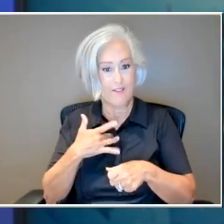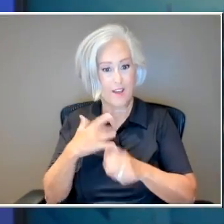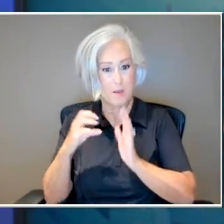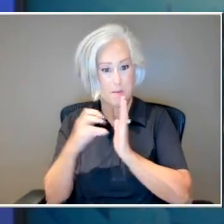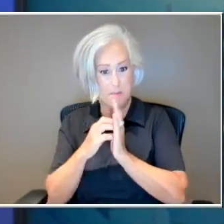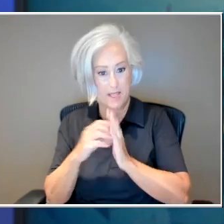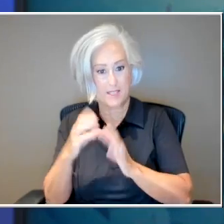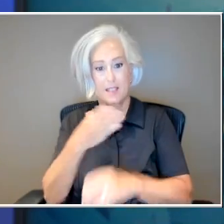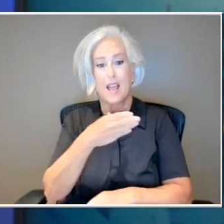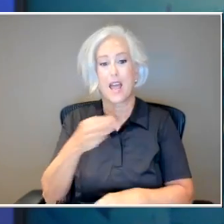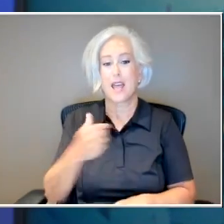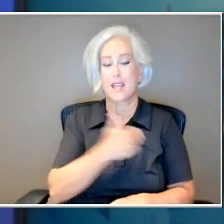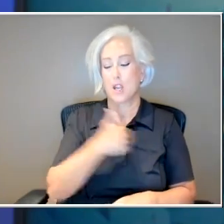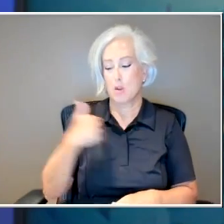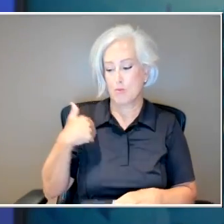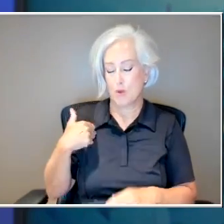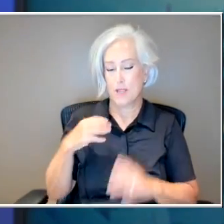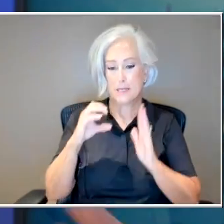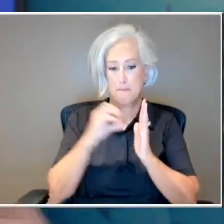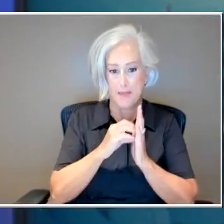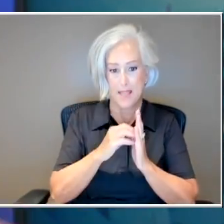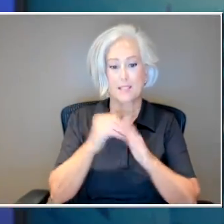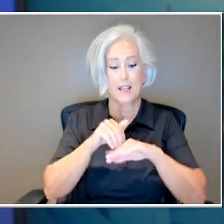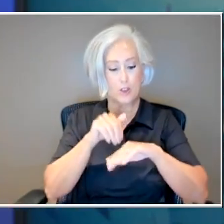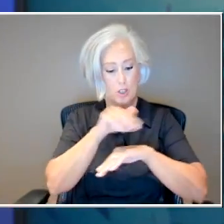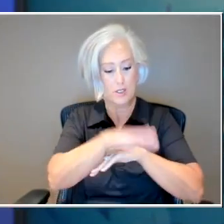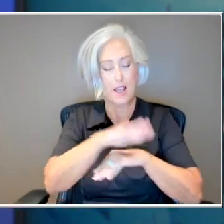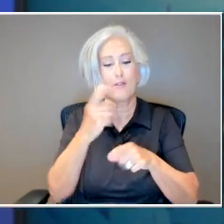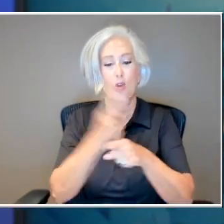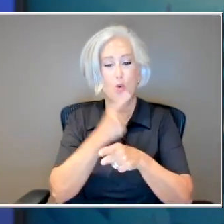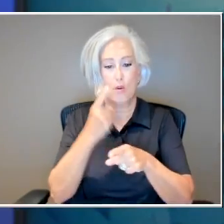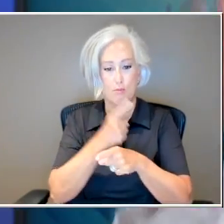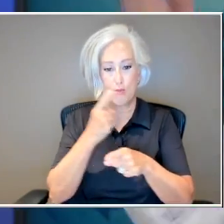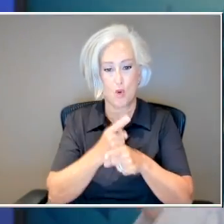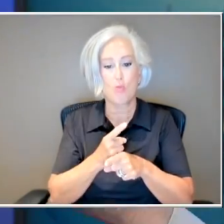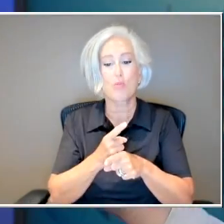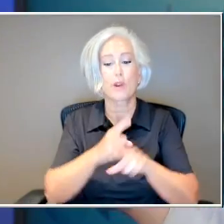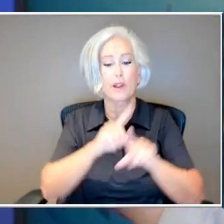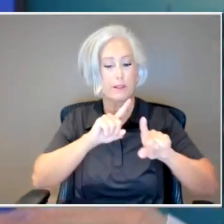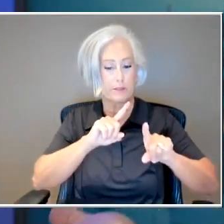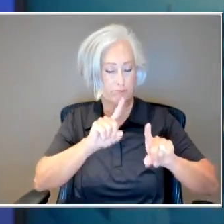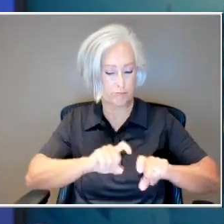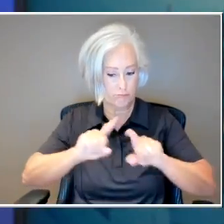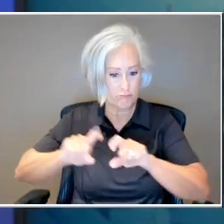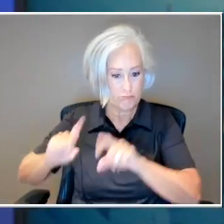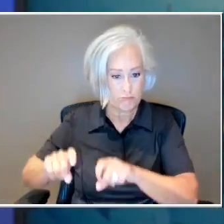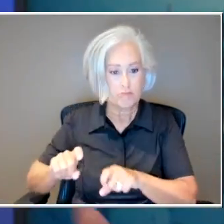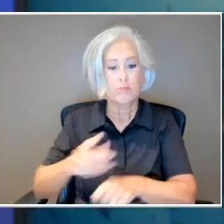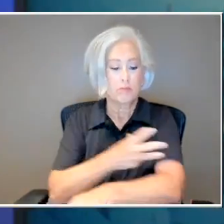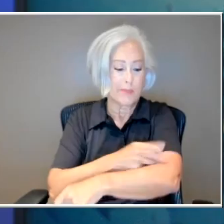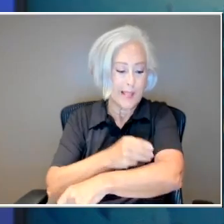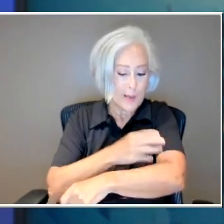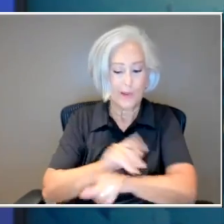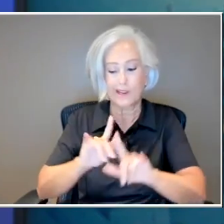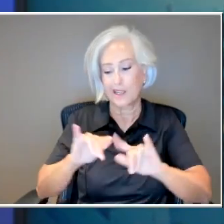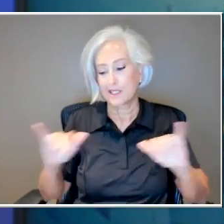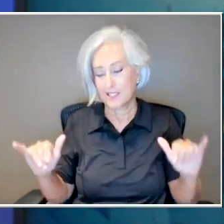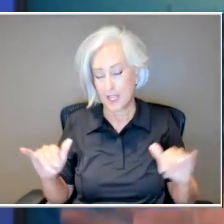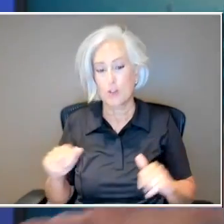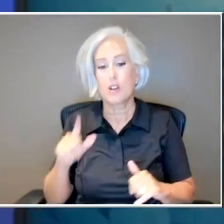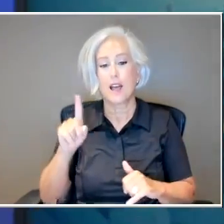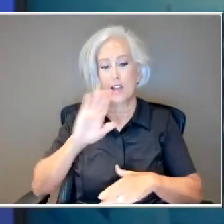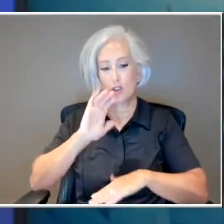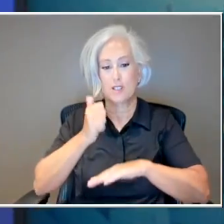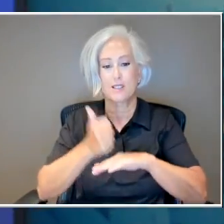you for the appropriate workup and testing. And so you went for your ultrasound, and she also scheduled you for a mammogram. And so